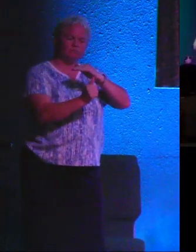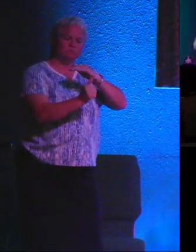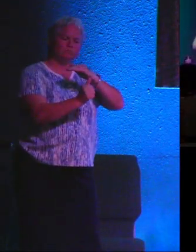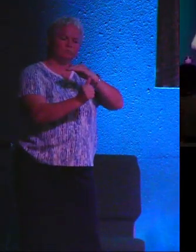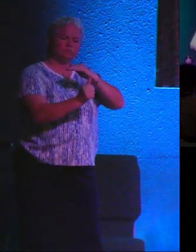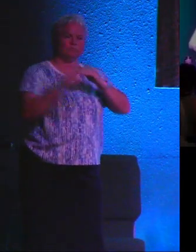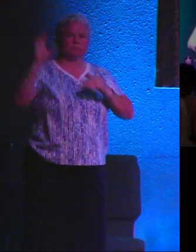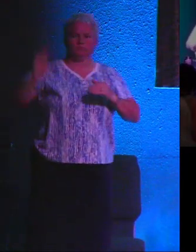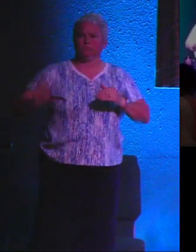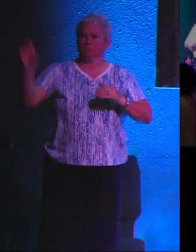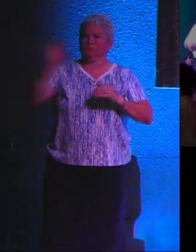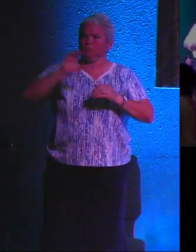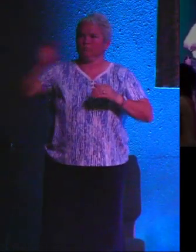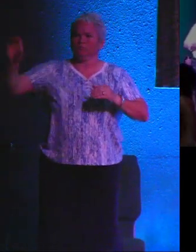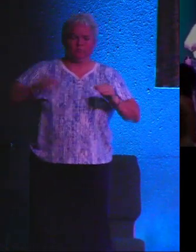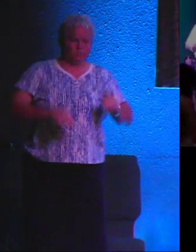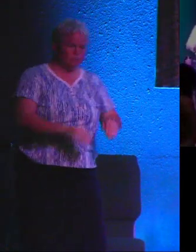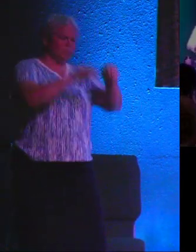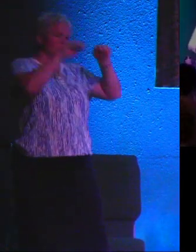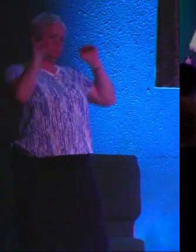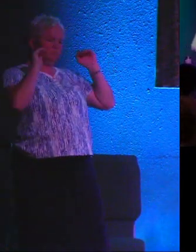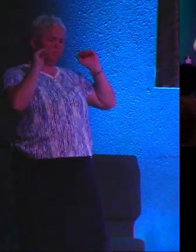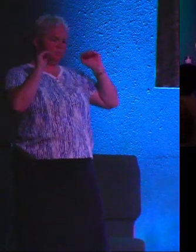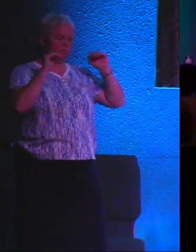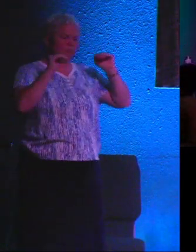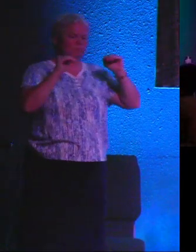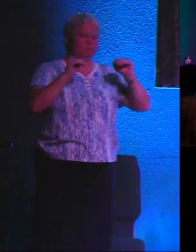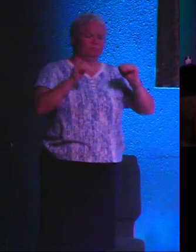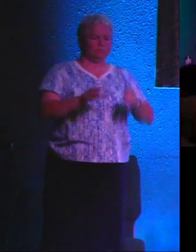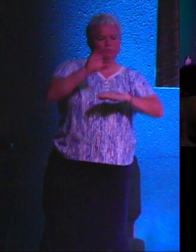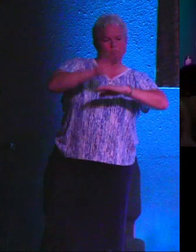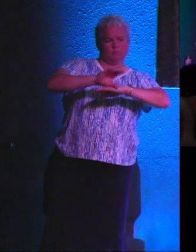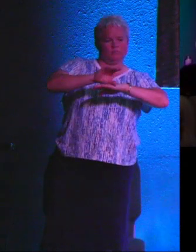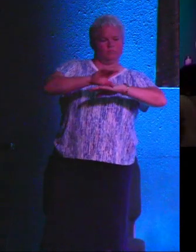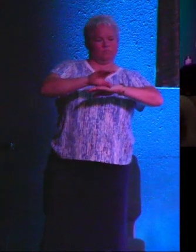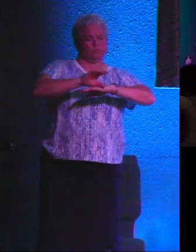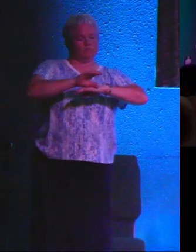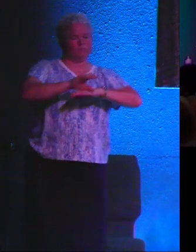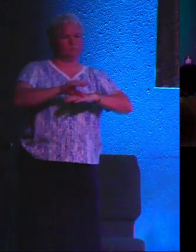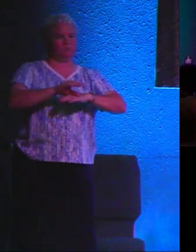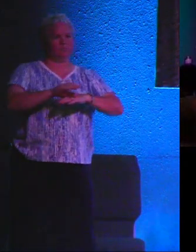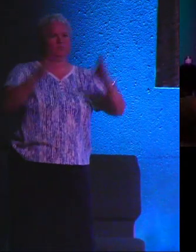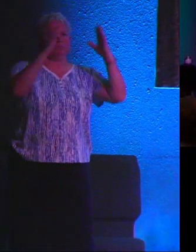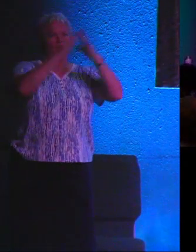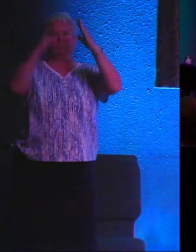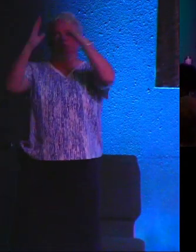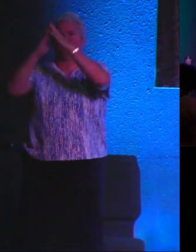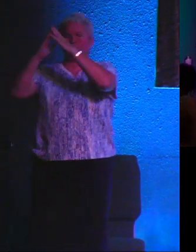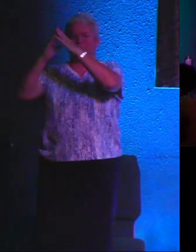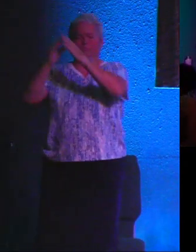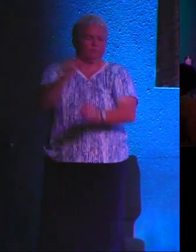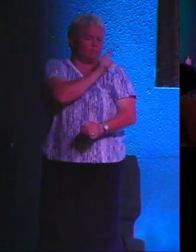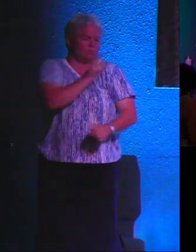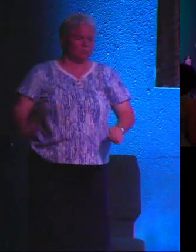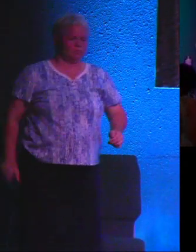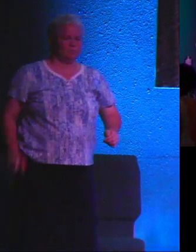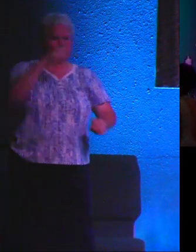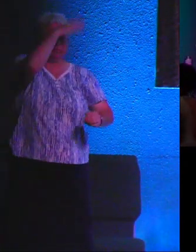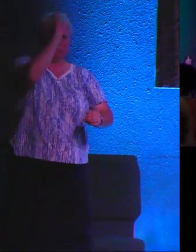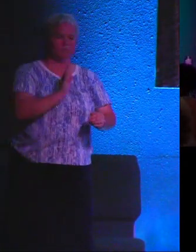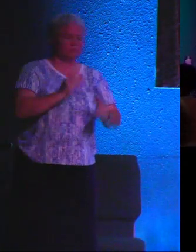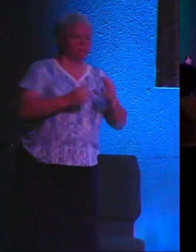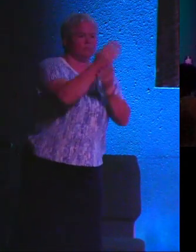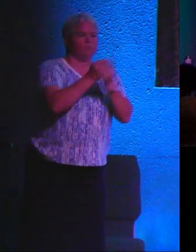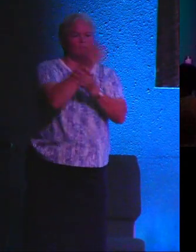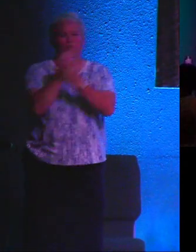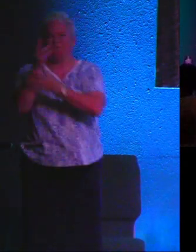ourselves at your throne. Lord, we pray for our community. We always pray for our community. Lord God, the harvest